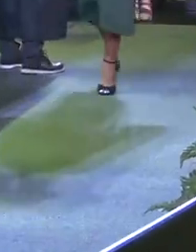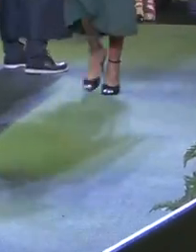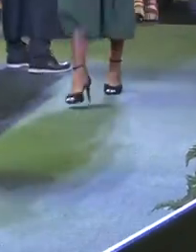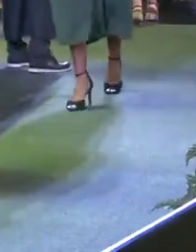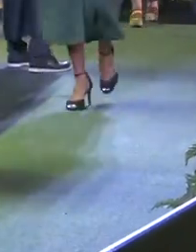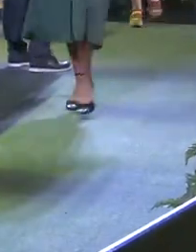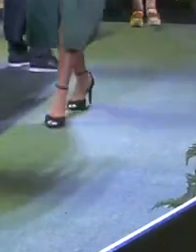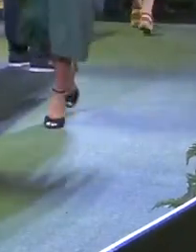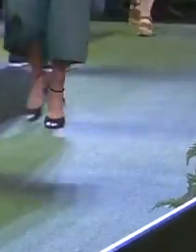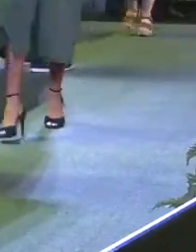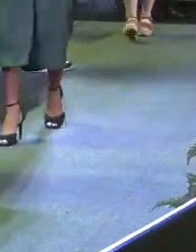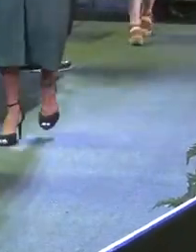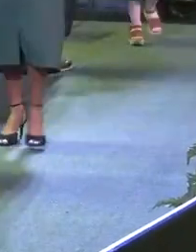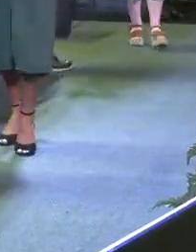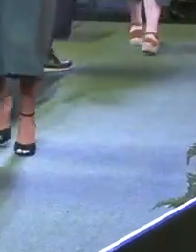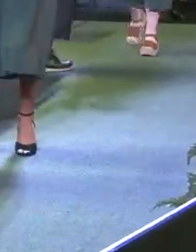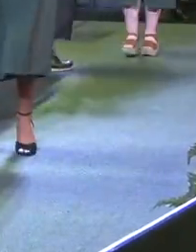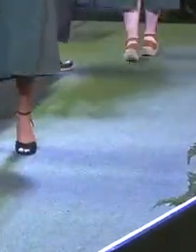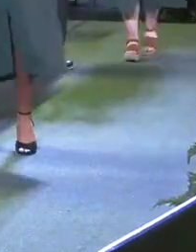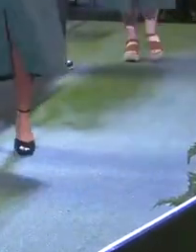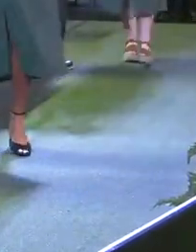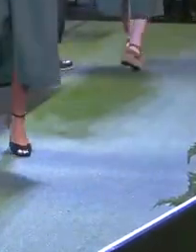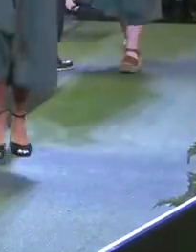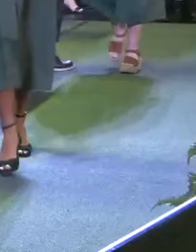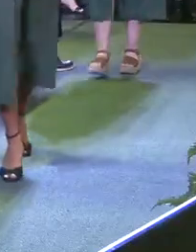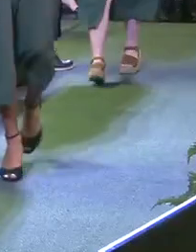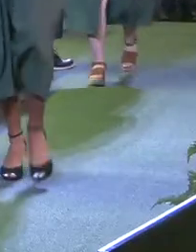Macy Grace Brinkmeyer.